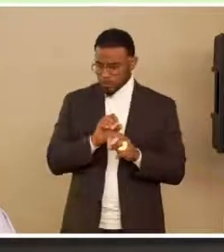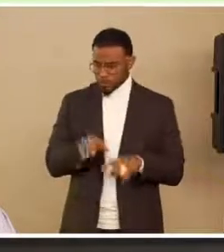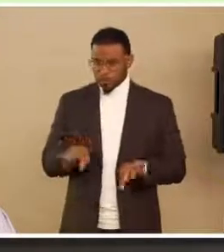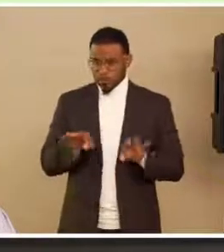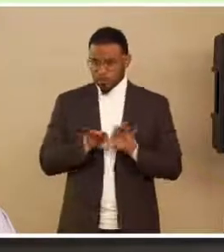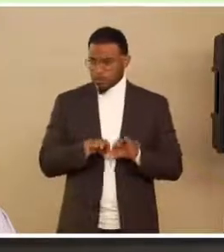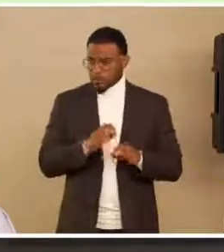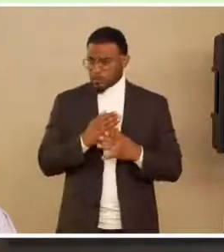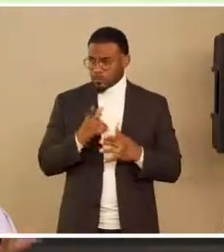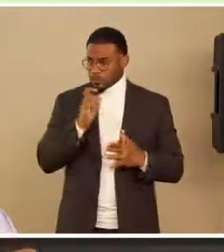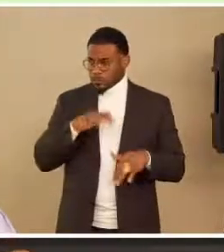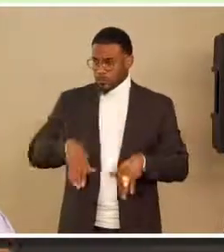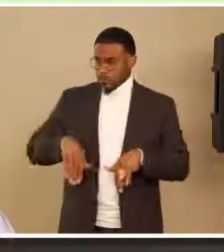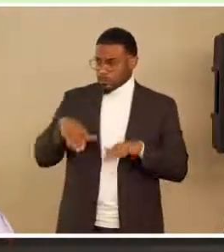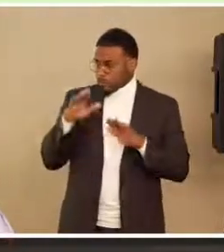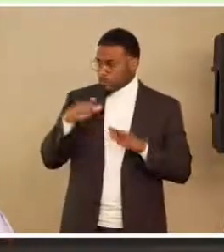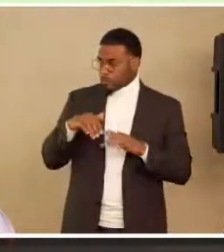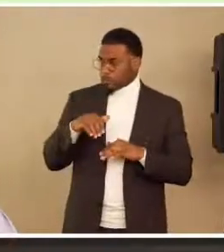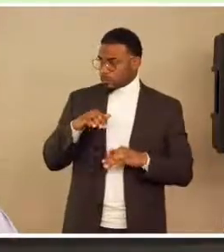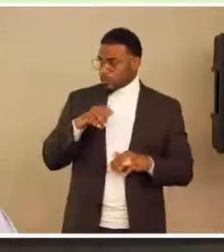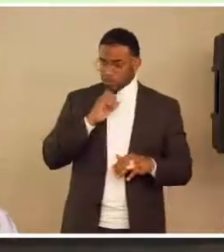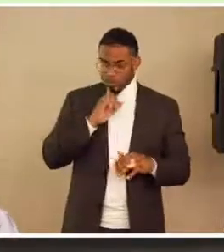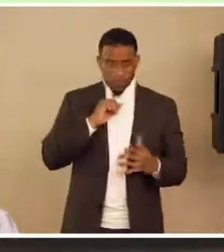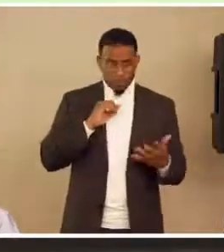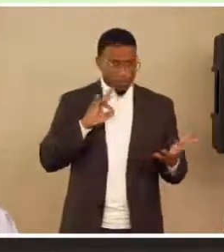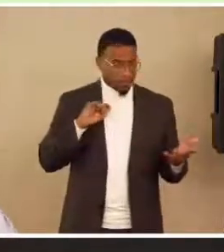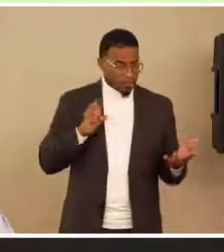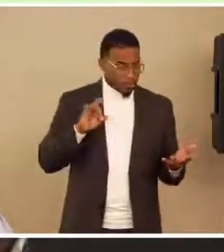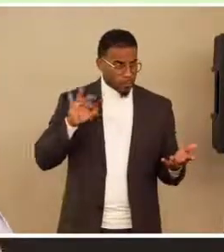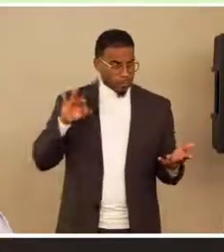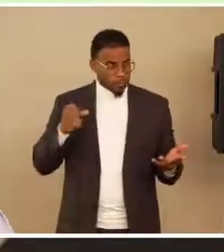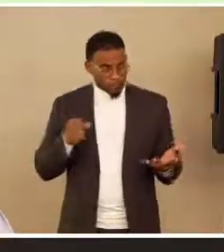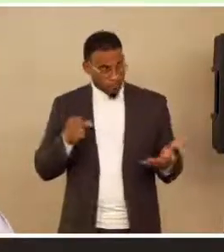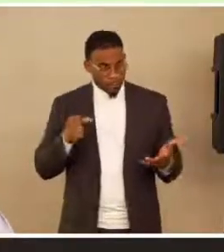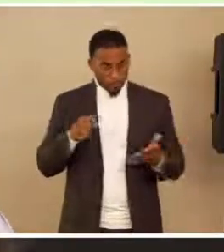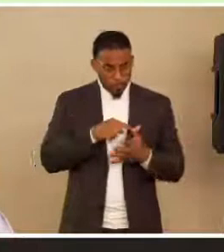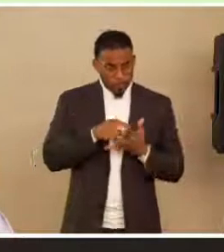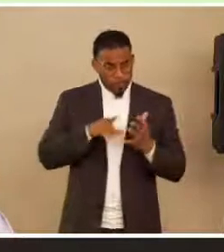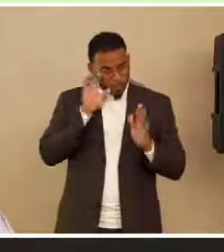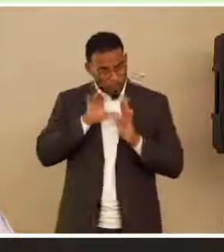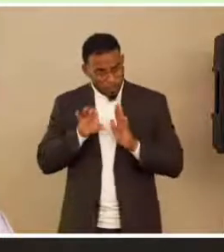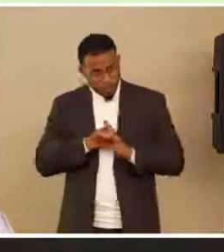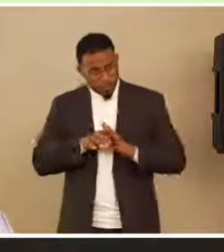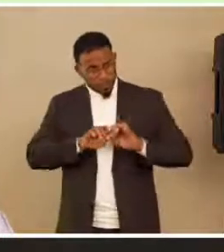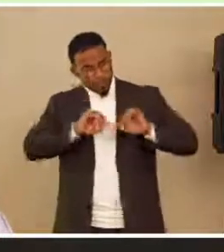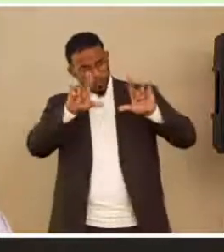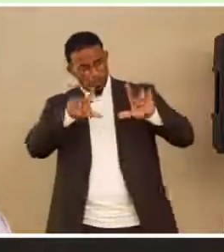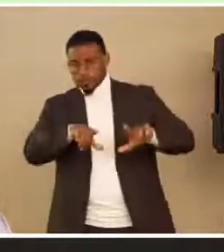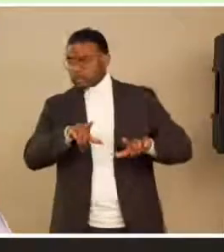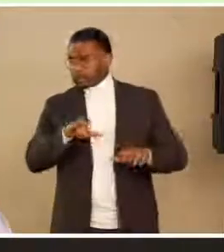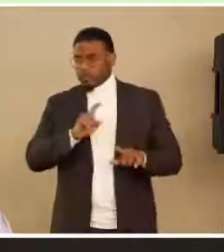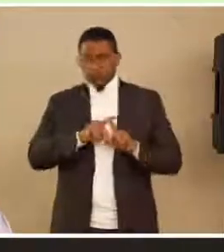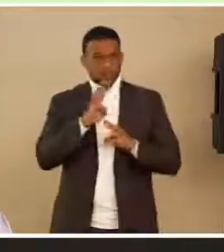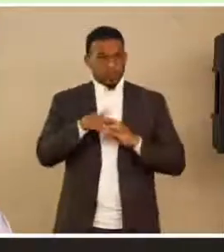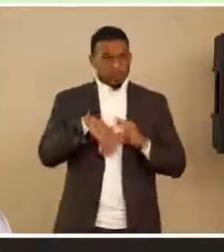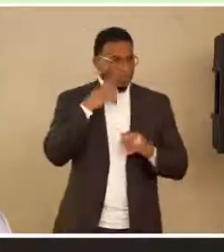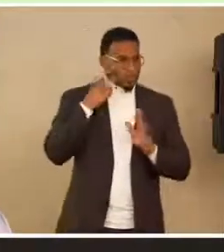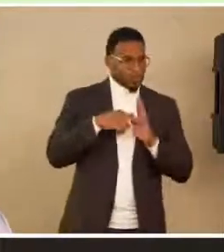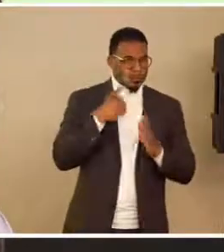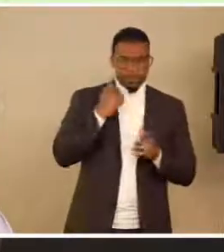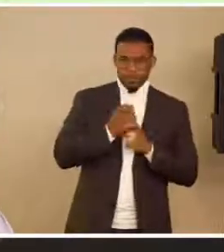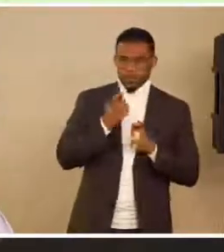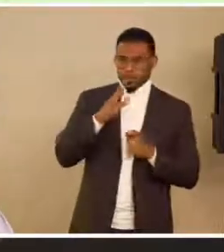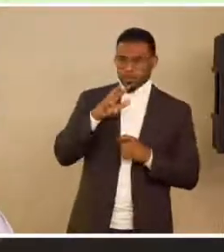poignant as someone who grew up in the age of the 80s and 90s, and these were the images that and you know, a Different World, for example,